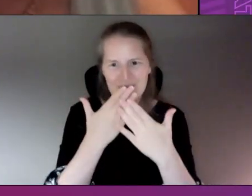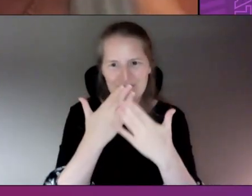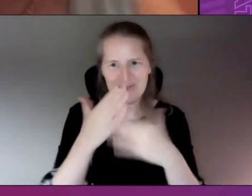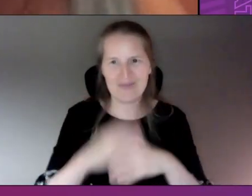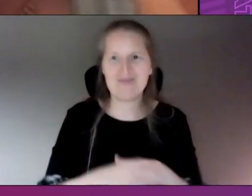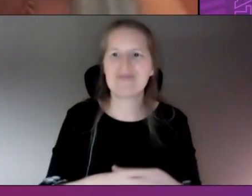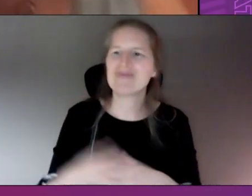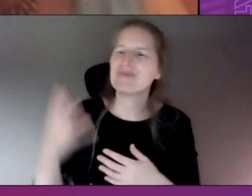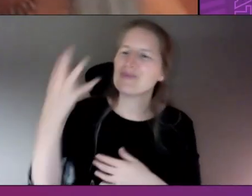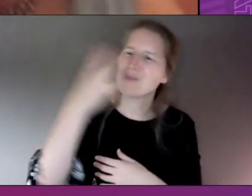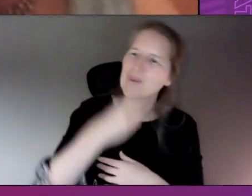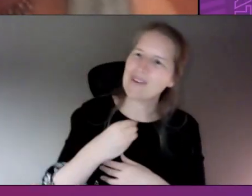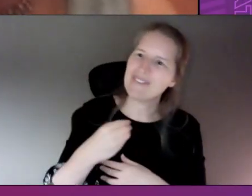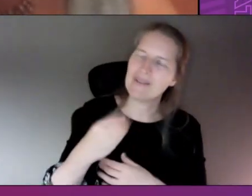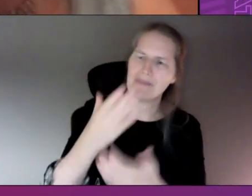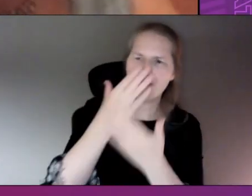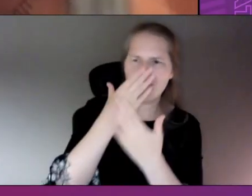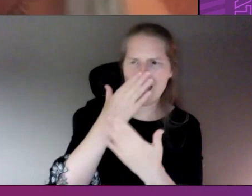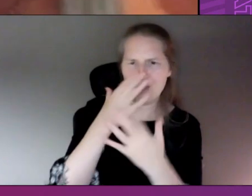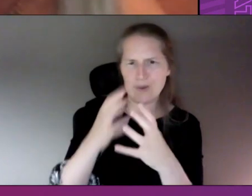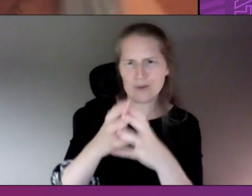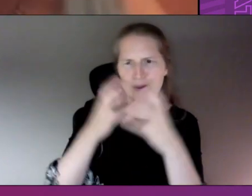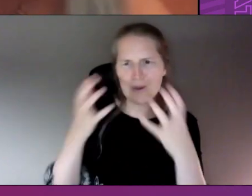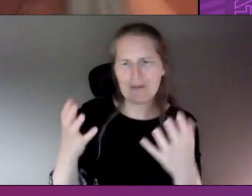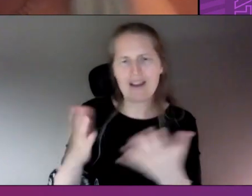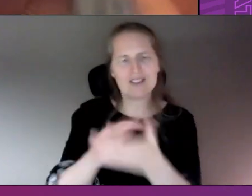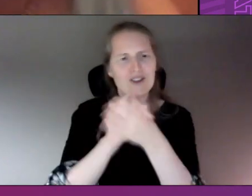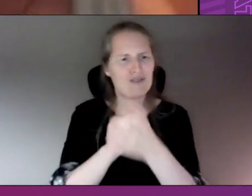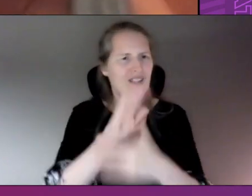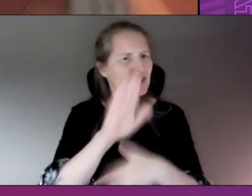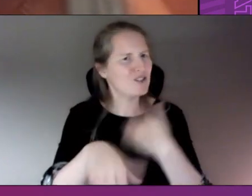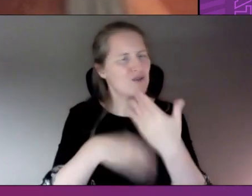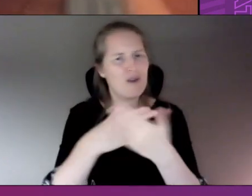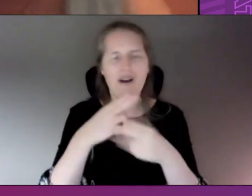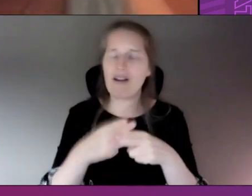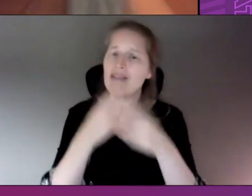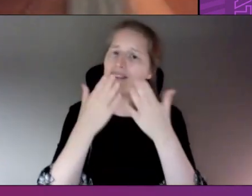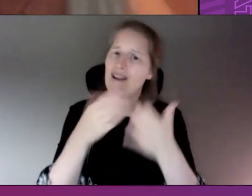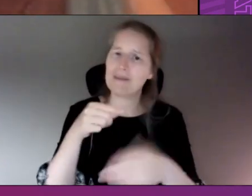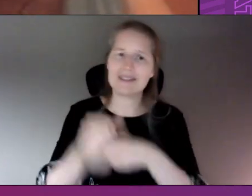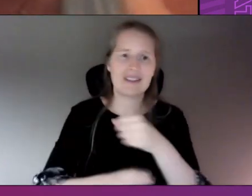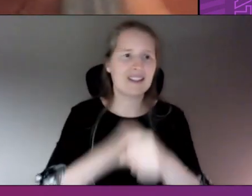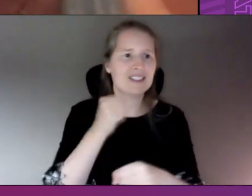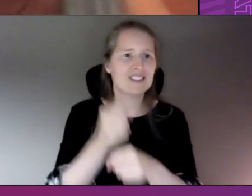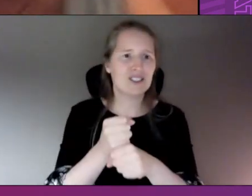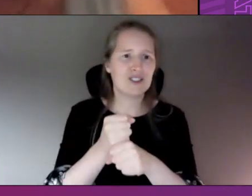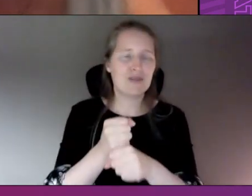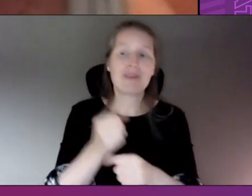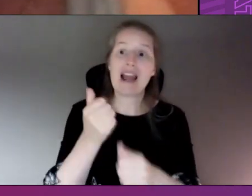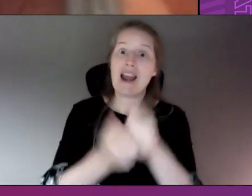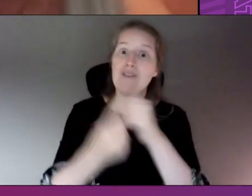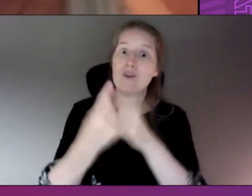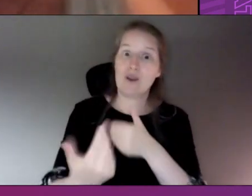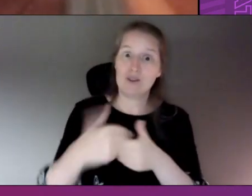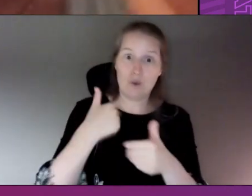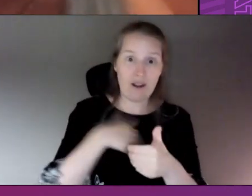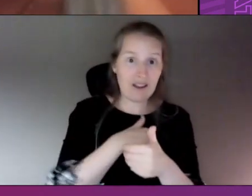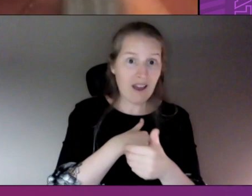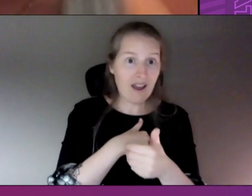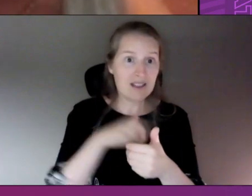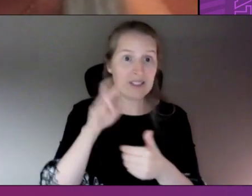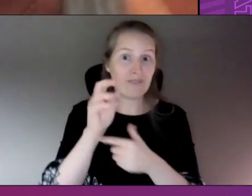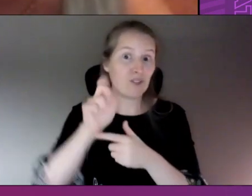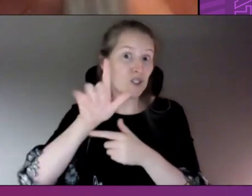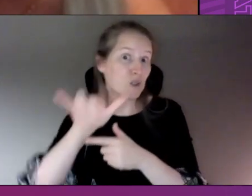Beautiful. Thank you so much. And congratulations to all the nominees this year. Thank you to everyone for joining with us virtually